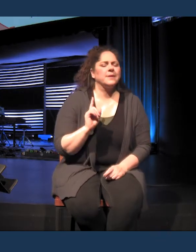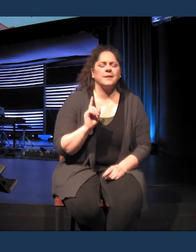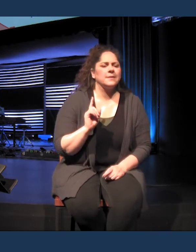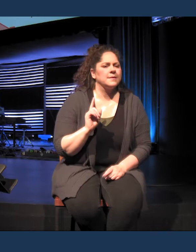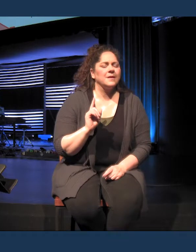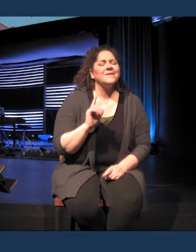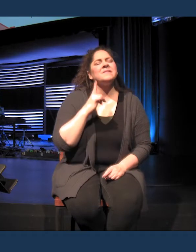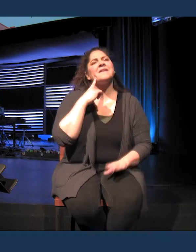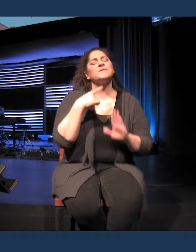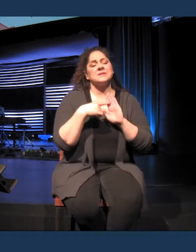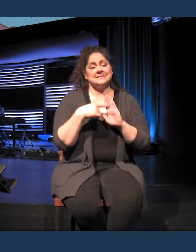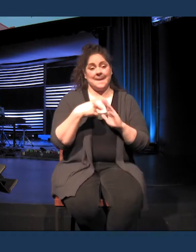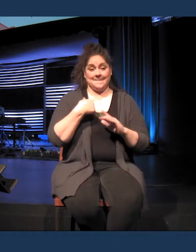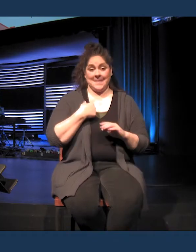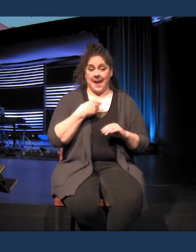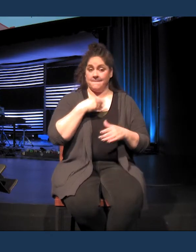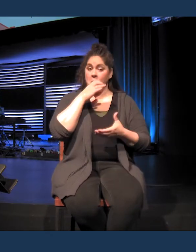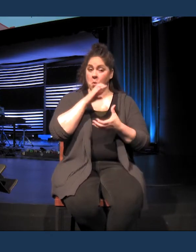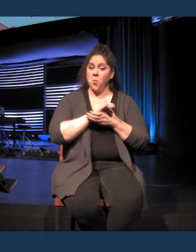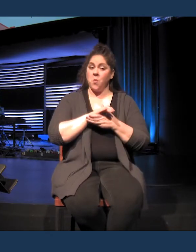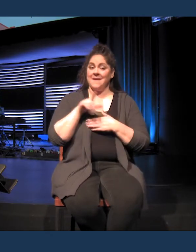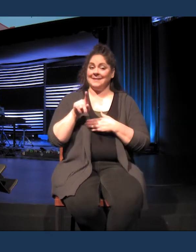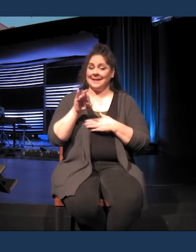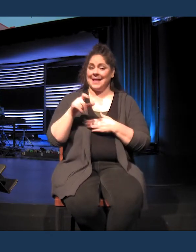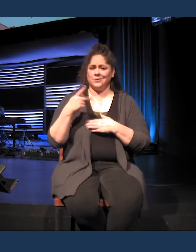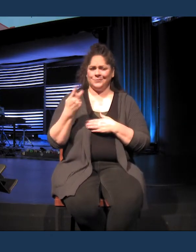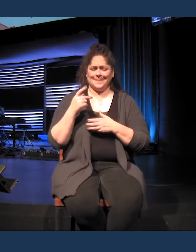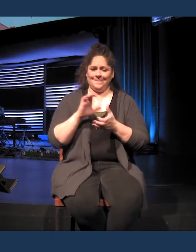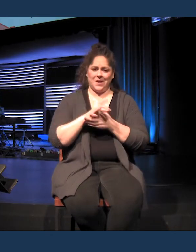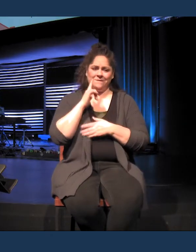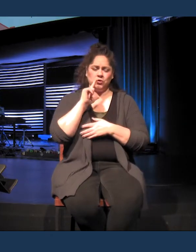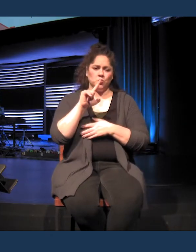For example, Kelly and I, we've been married for 24 years.